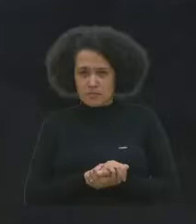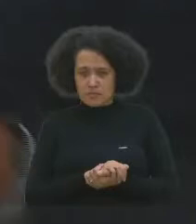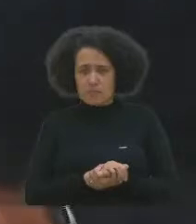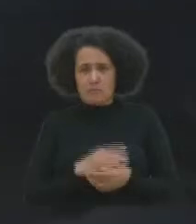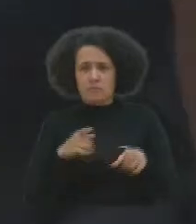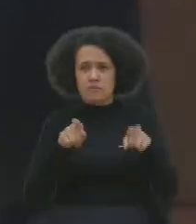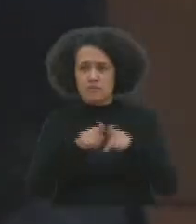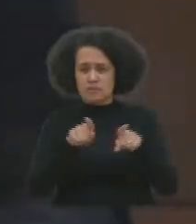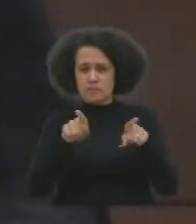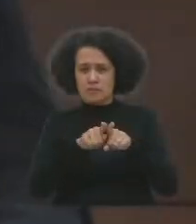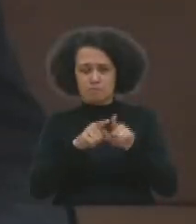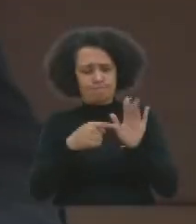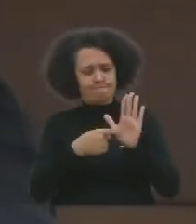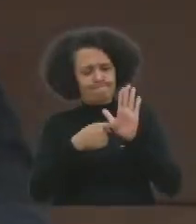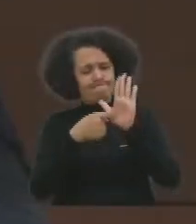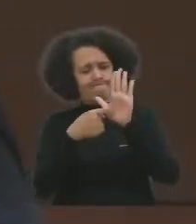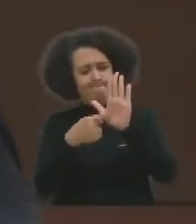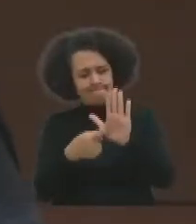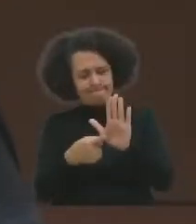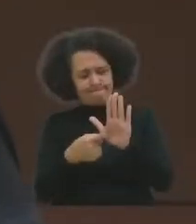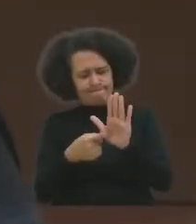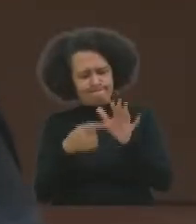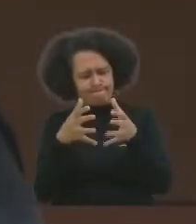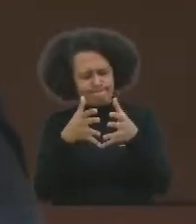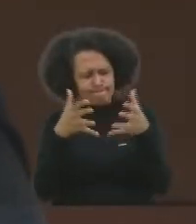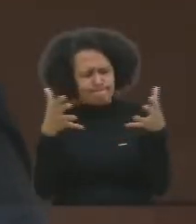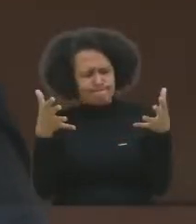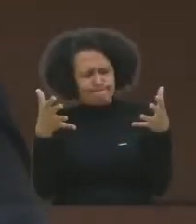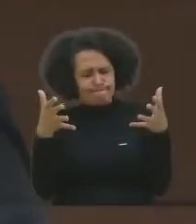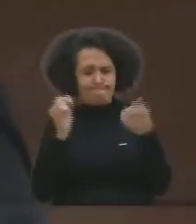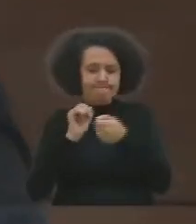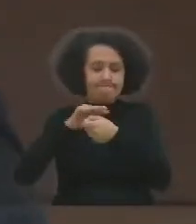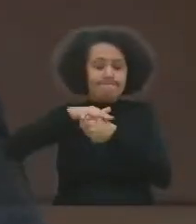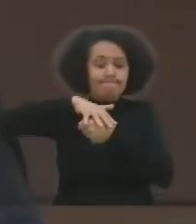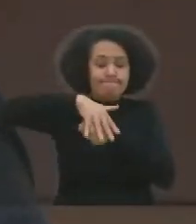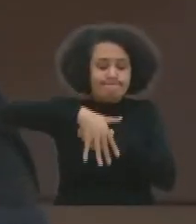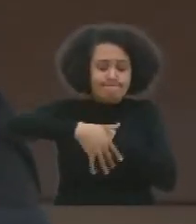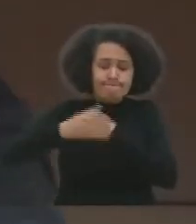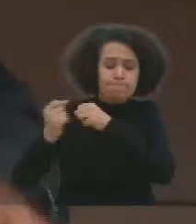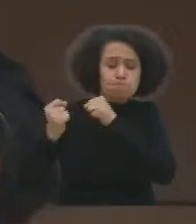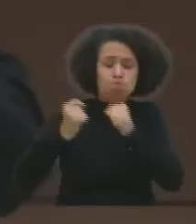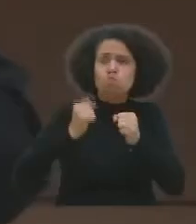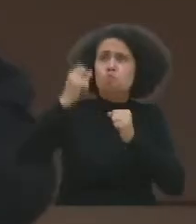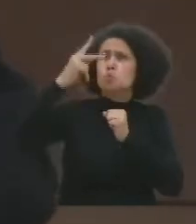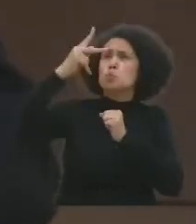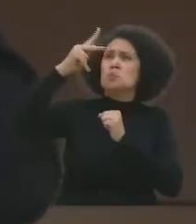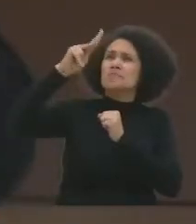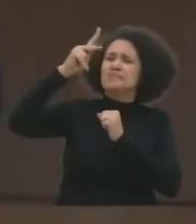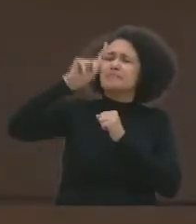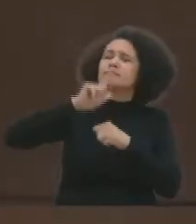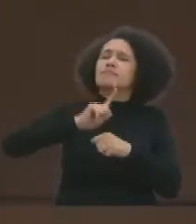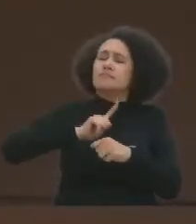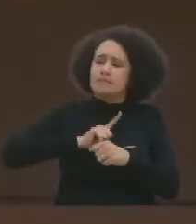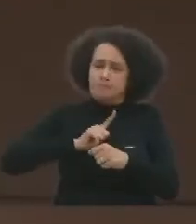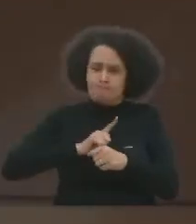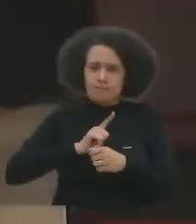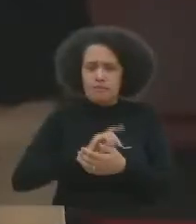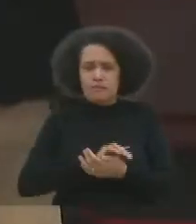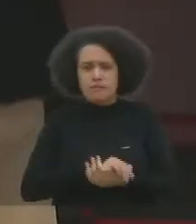que nos revele a grande fonte do poder, do seu poder. God wants his people to be